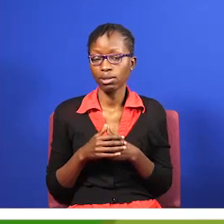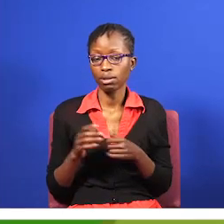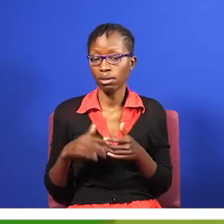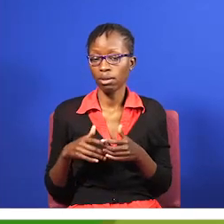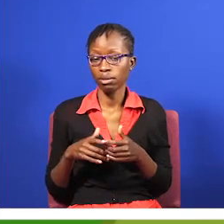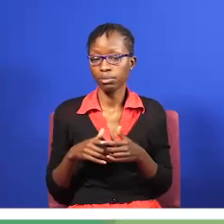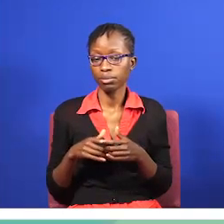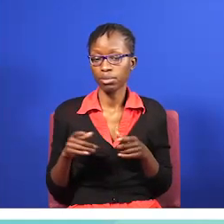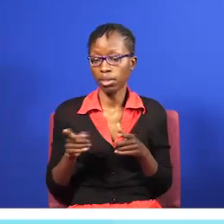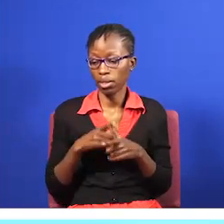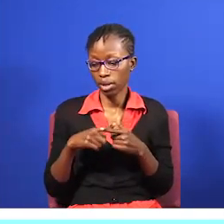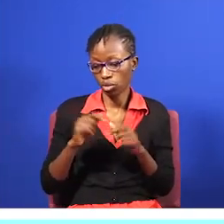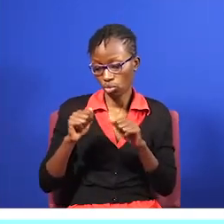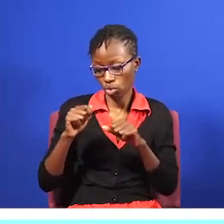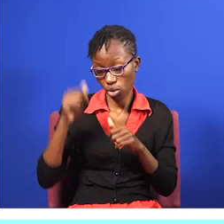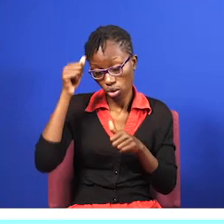verse, which is